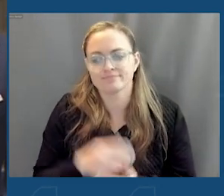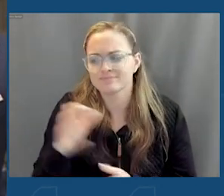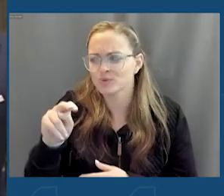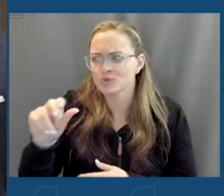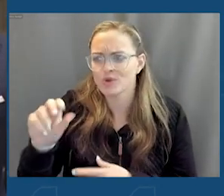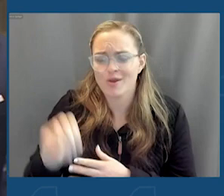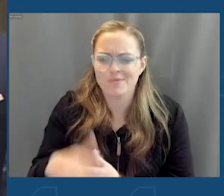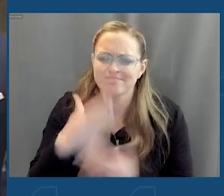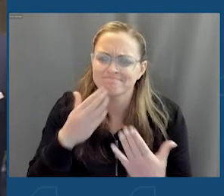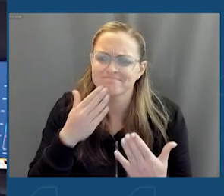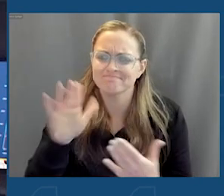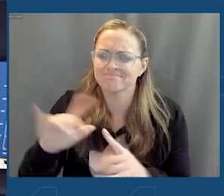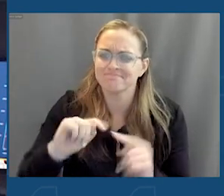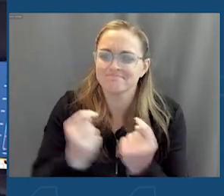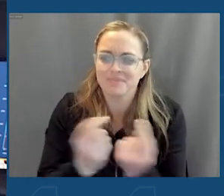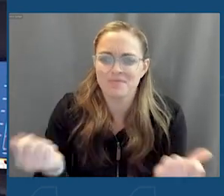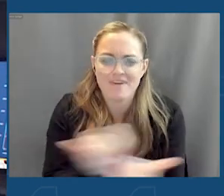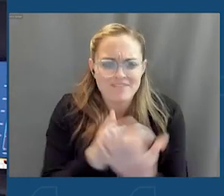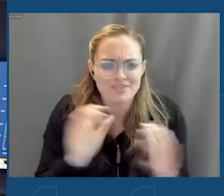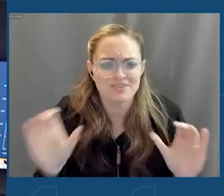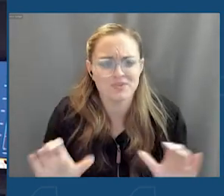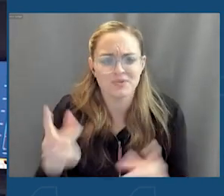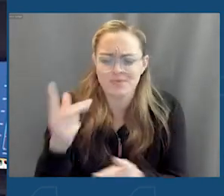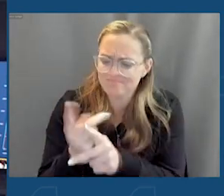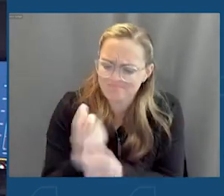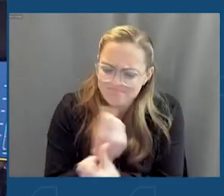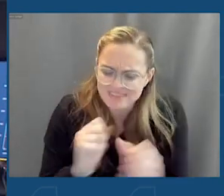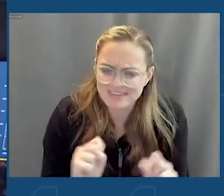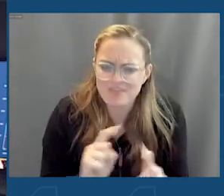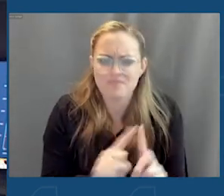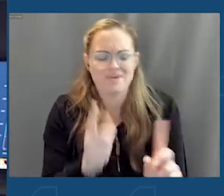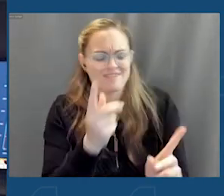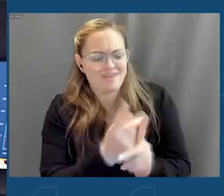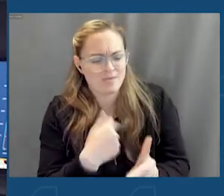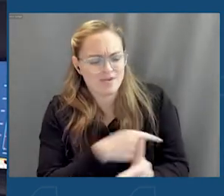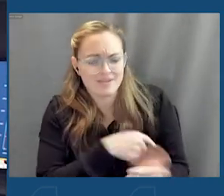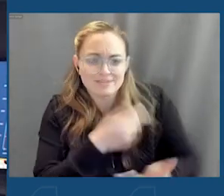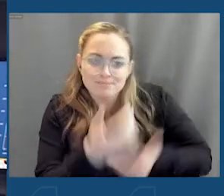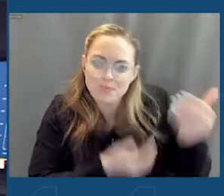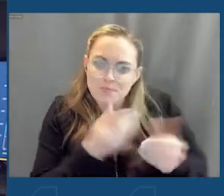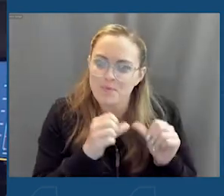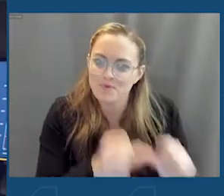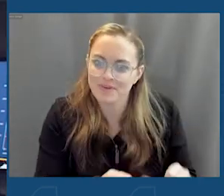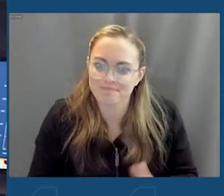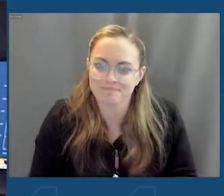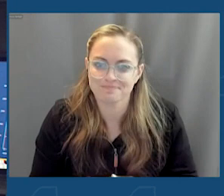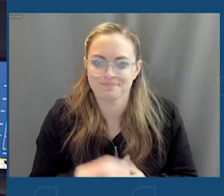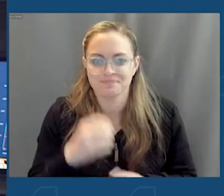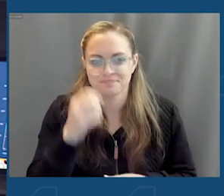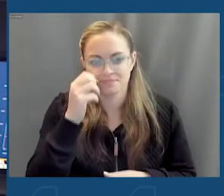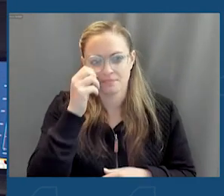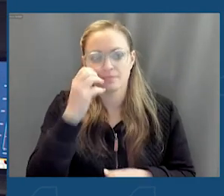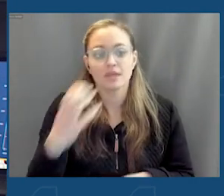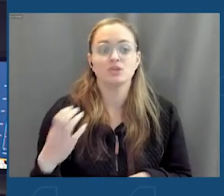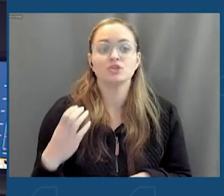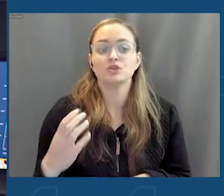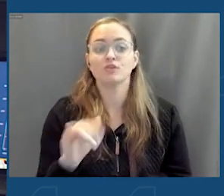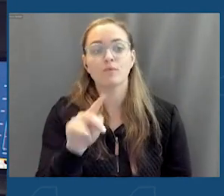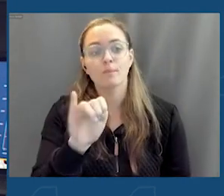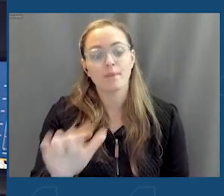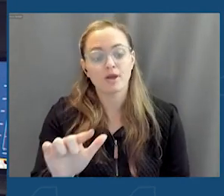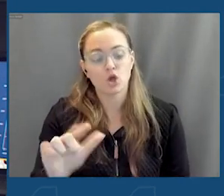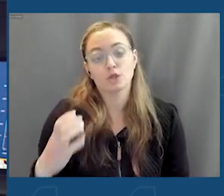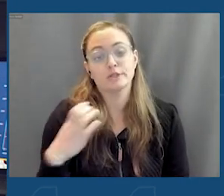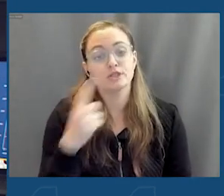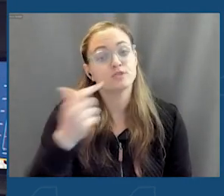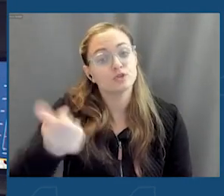team for all you do, keeping us safe here, but also keeping us moving. Also, Chief Michael Kempner, the Chief of Transit, has joined us